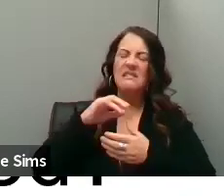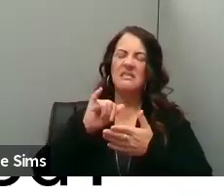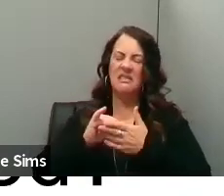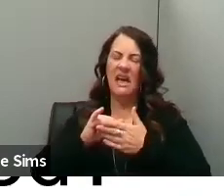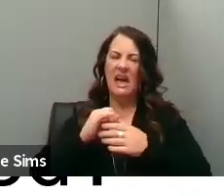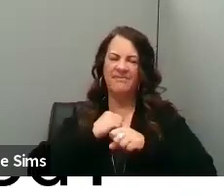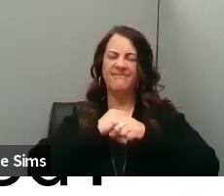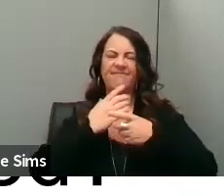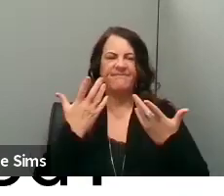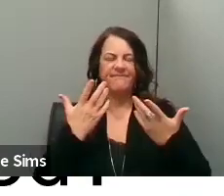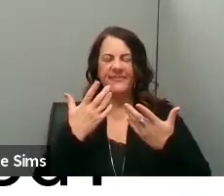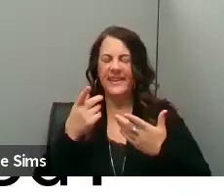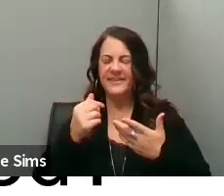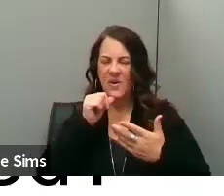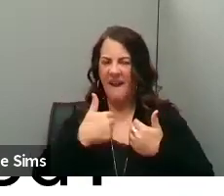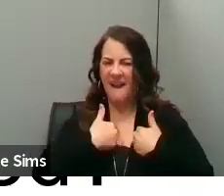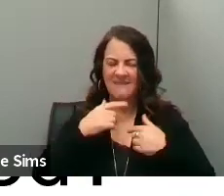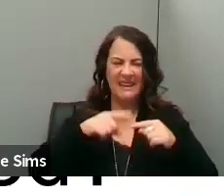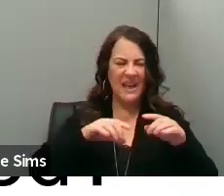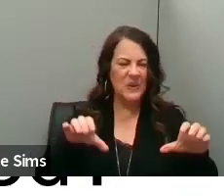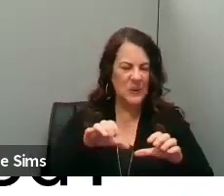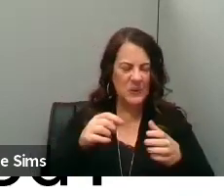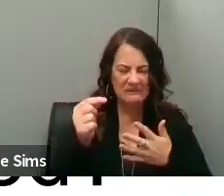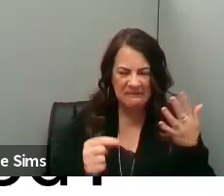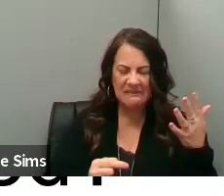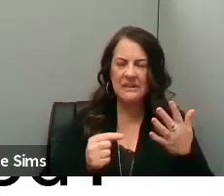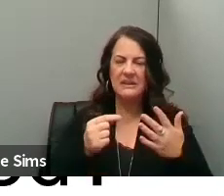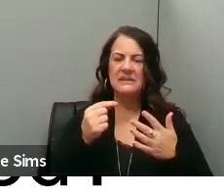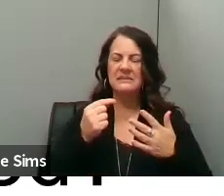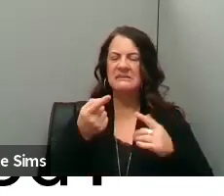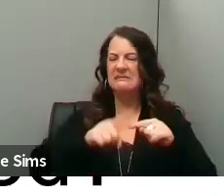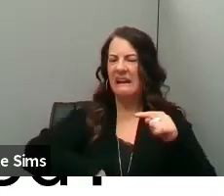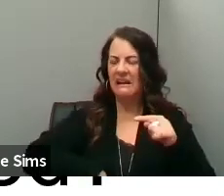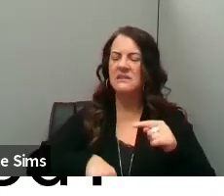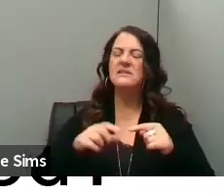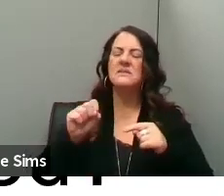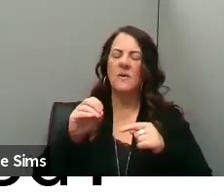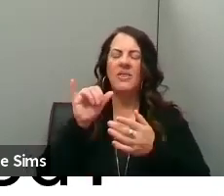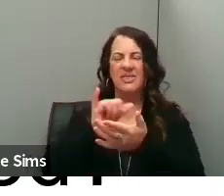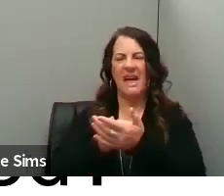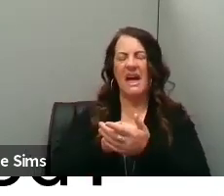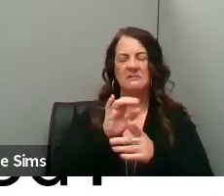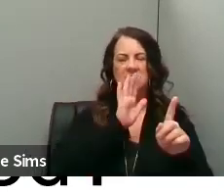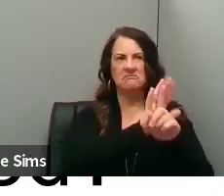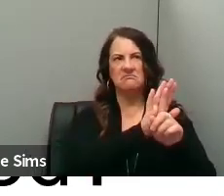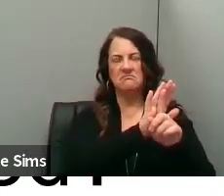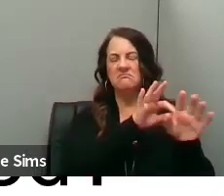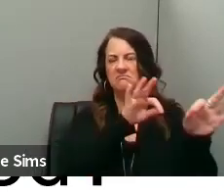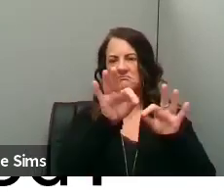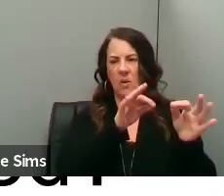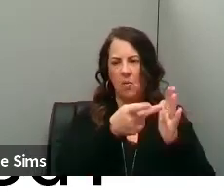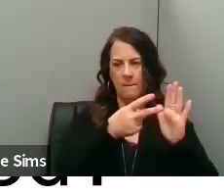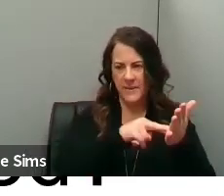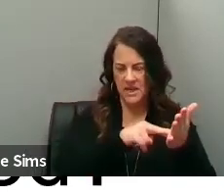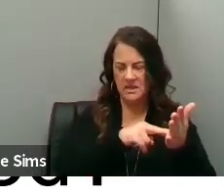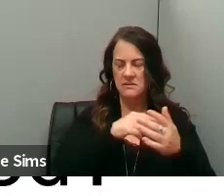to substantially limit the major life activity. And under state law and California law, it only has to limit a